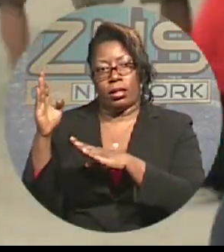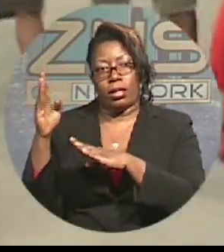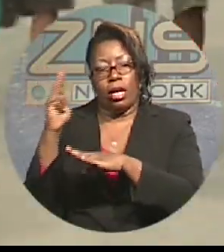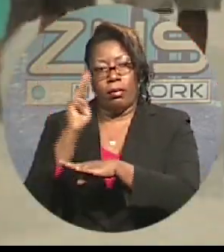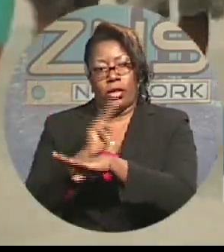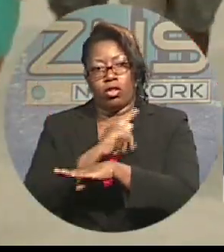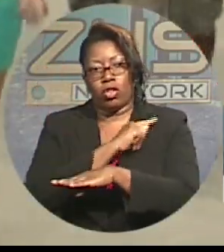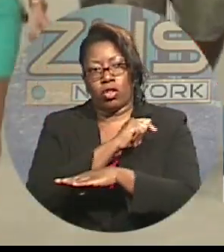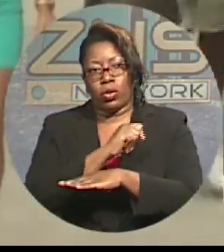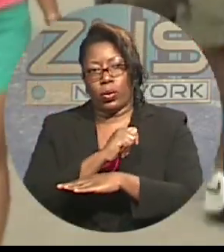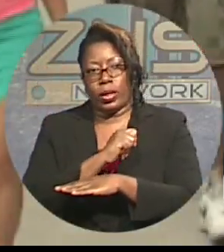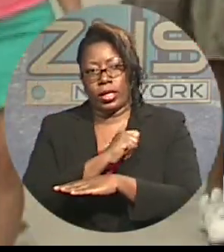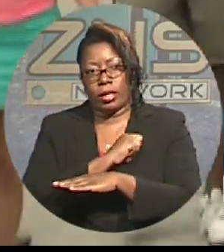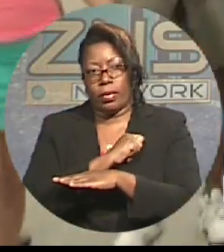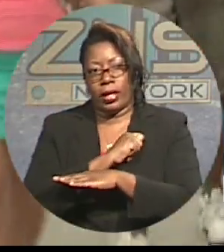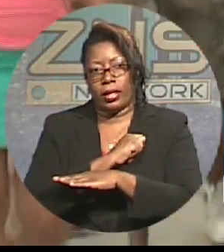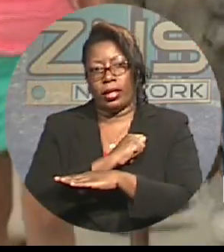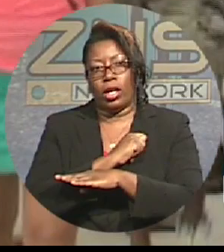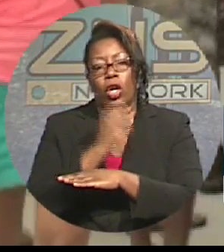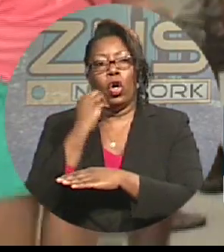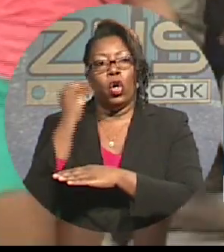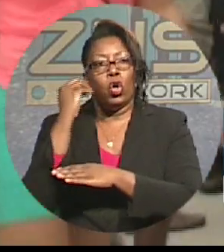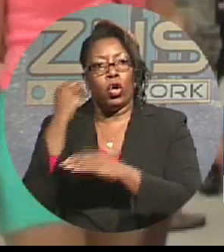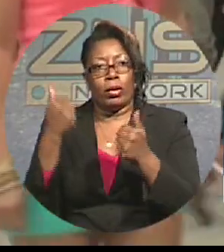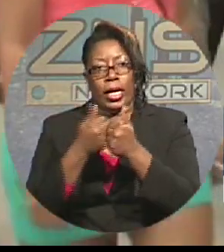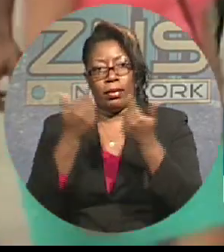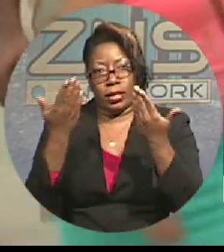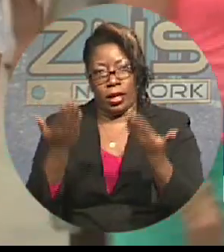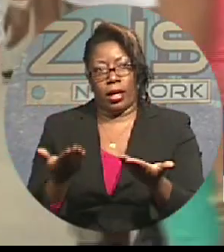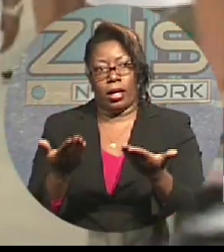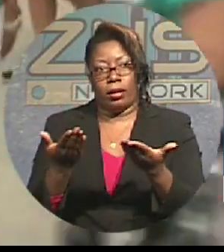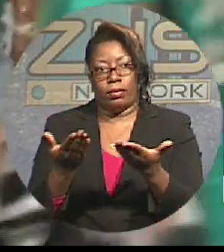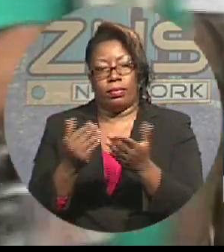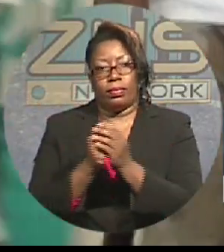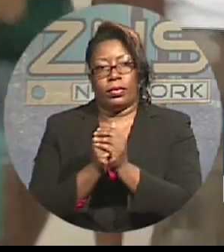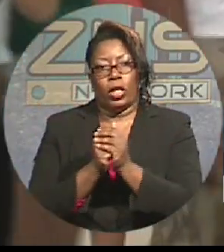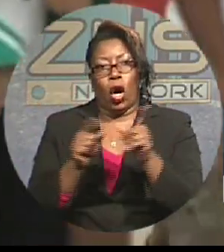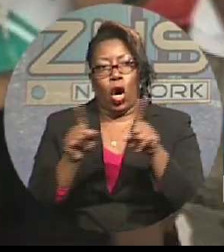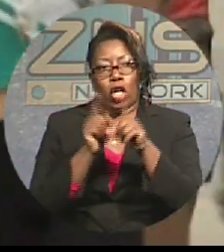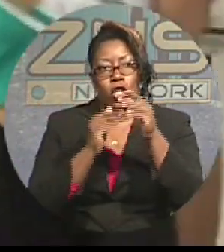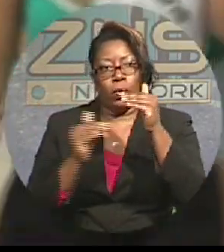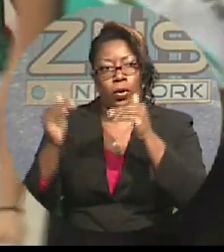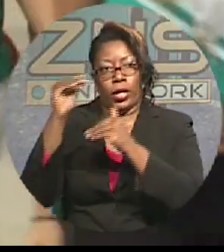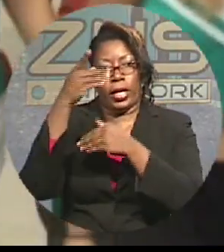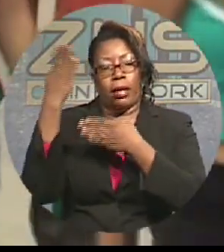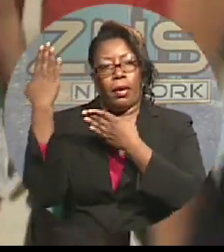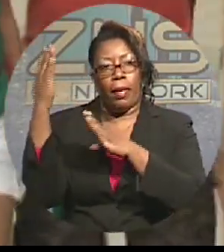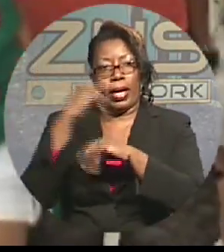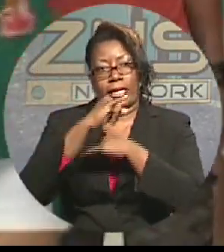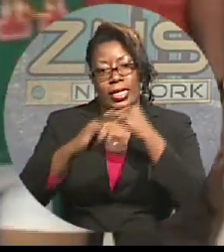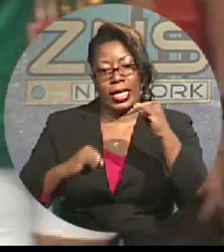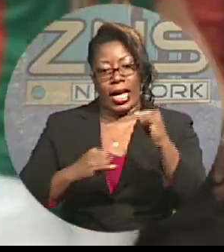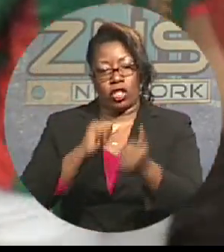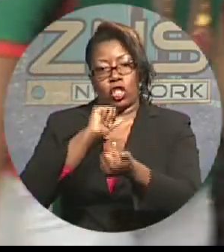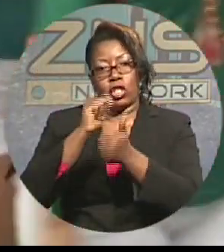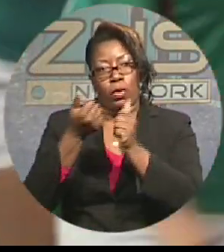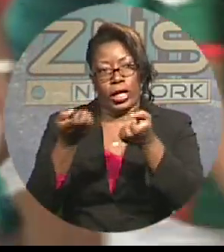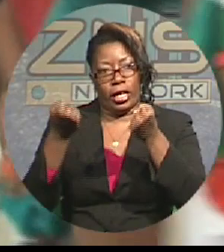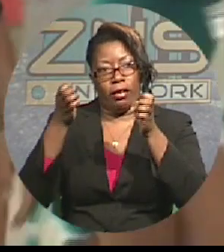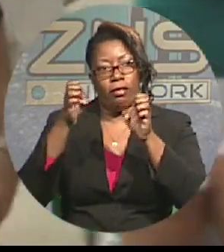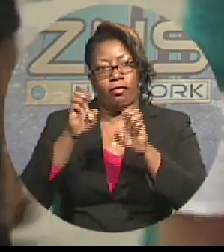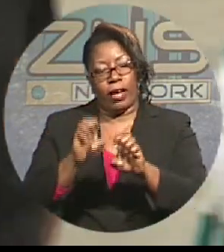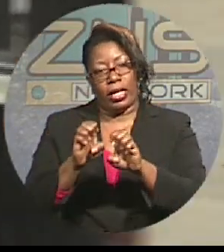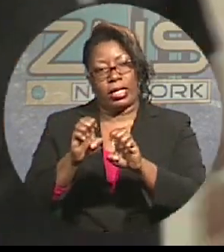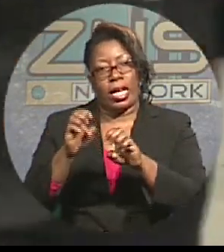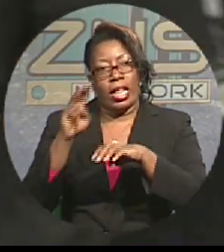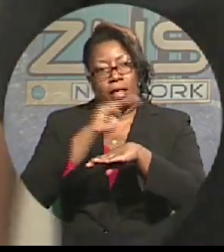through the Bahama Bash at the 5 home games here with the Miami Dolphins. They've also been promoting the Bahamas at major international sporting events such as the Miami